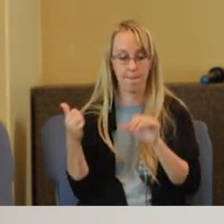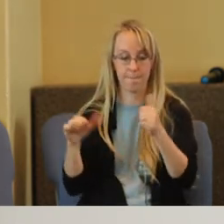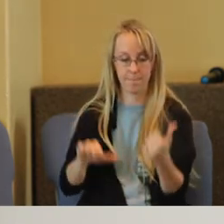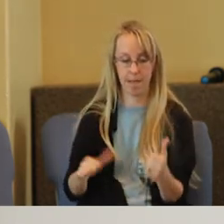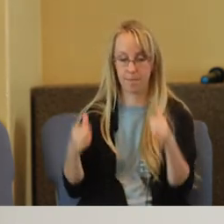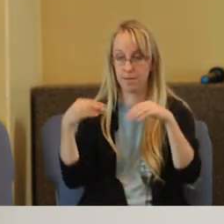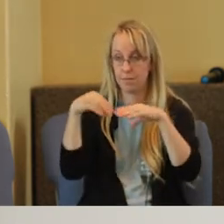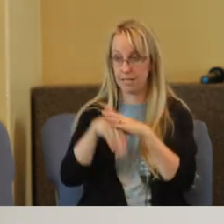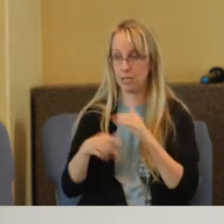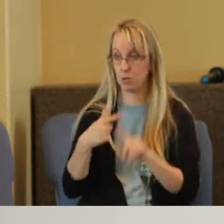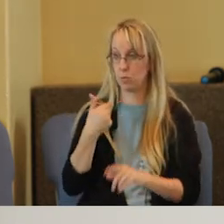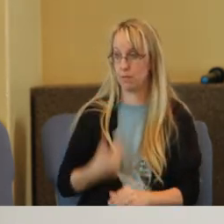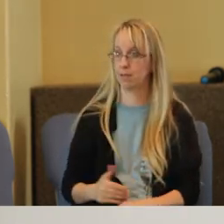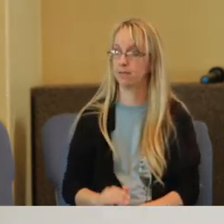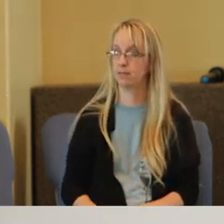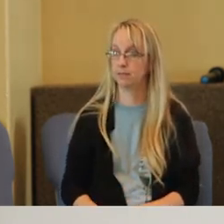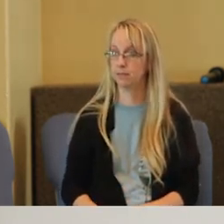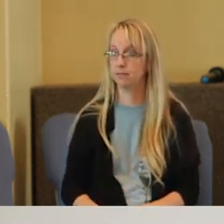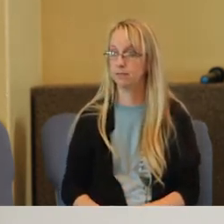me.